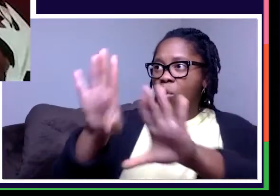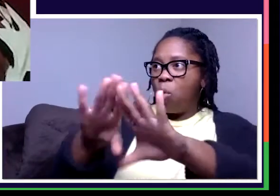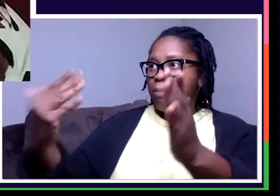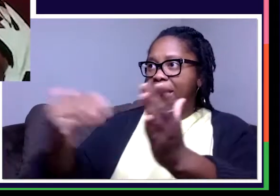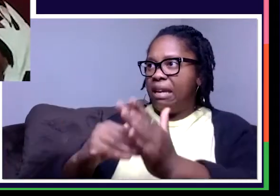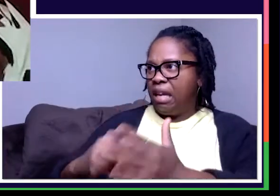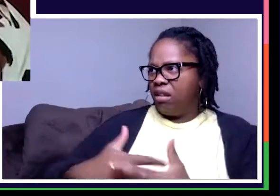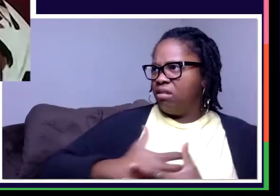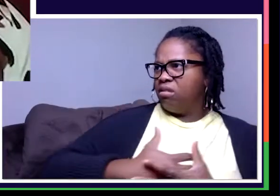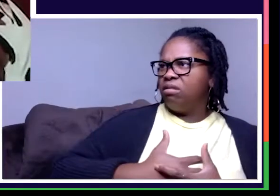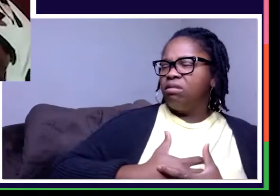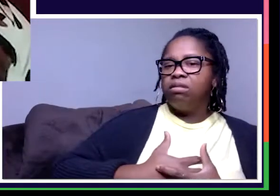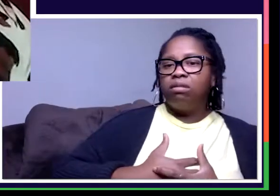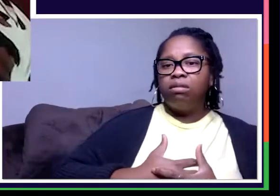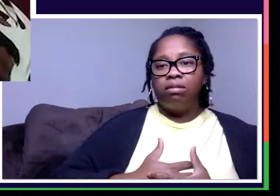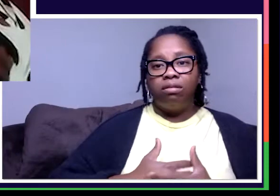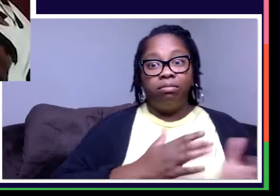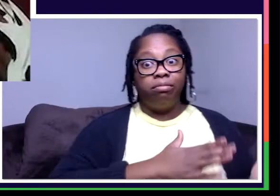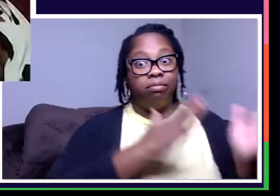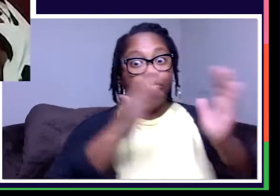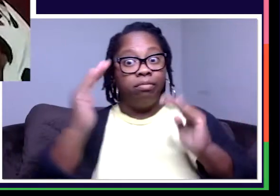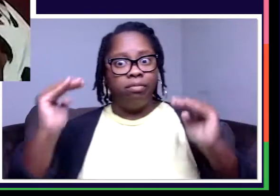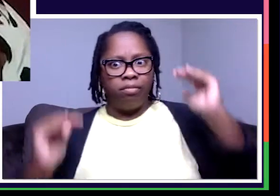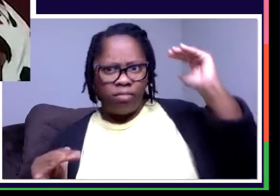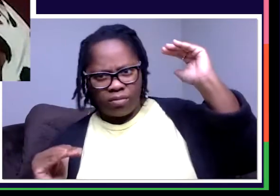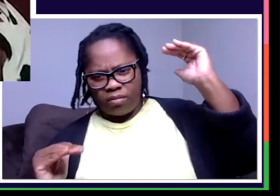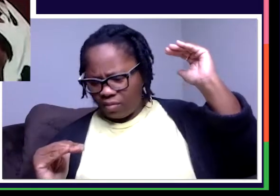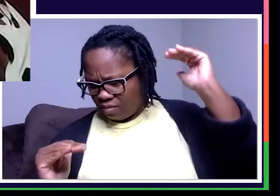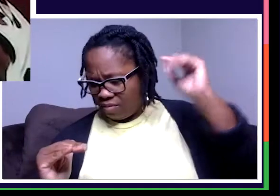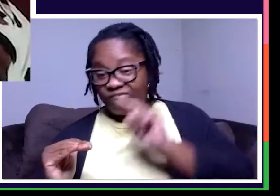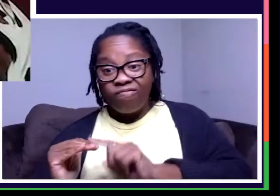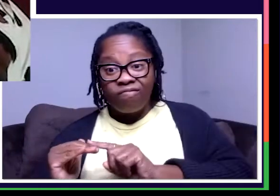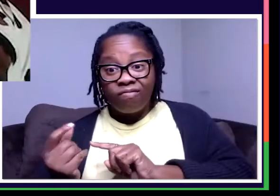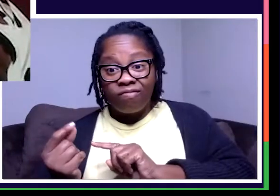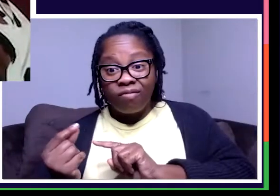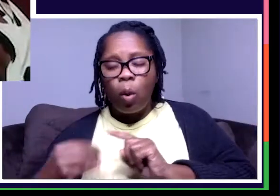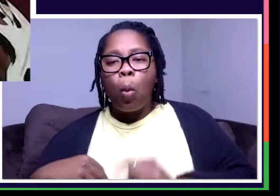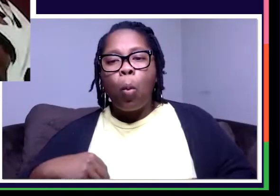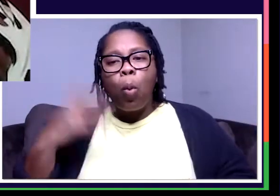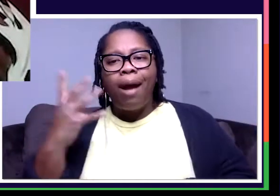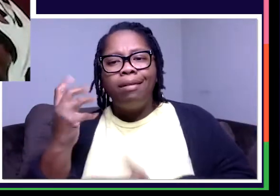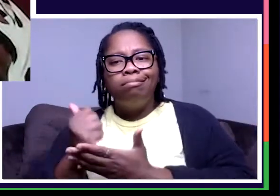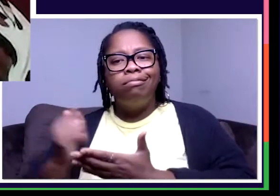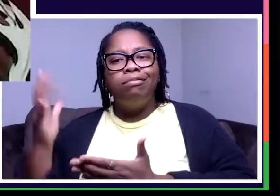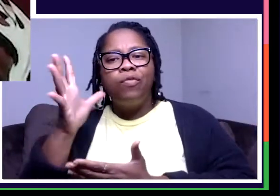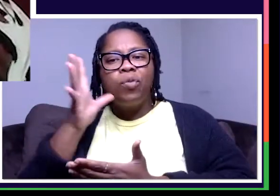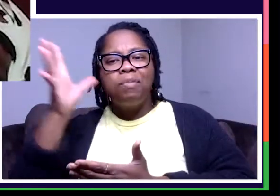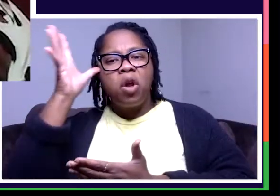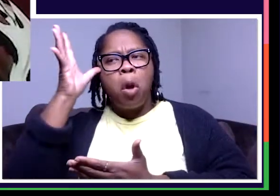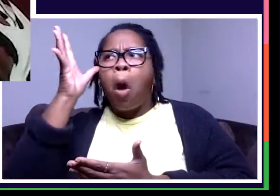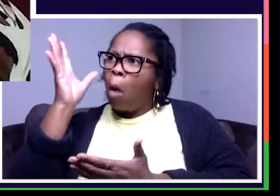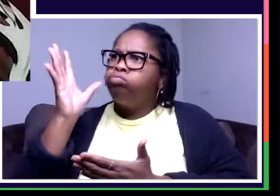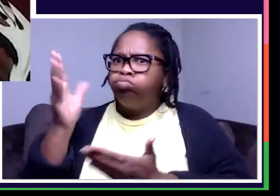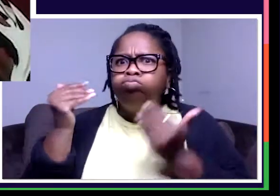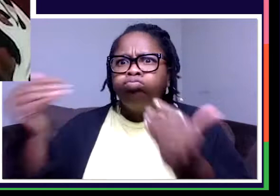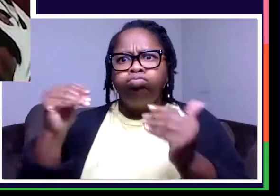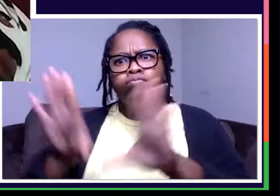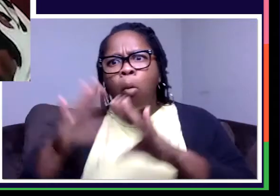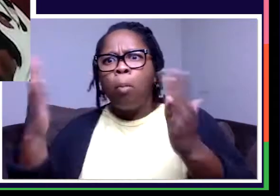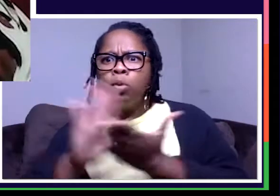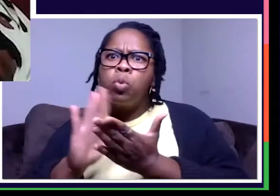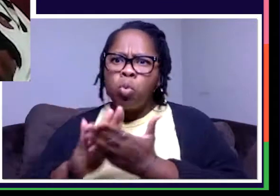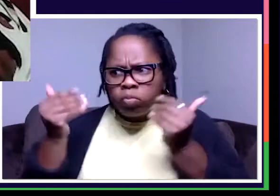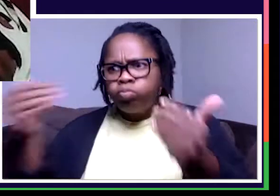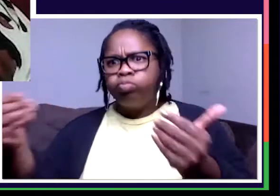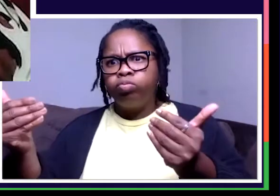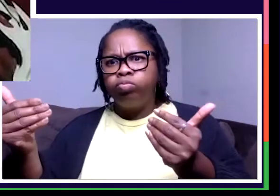do. White and affluent parents indicate the highest levels of support for reopening